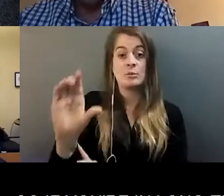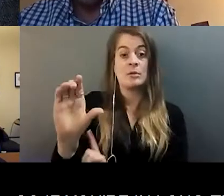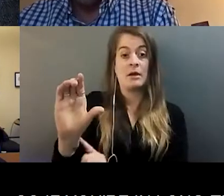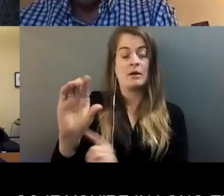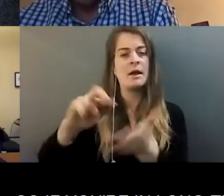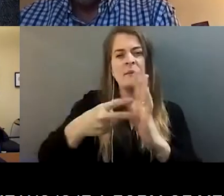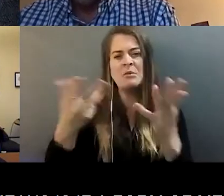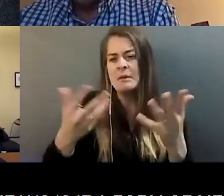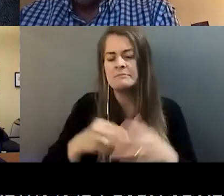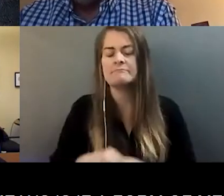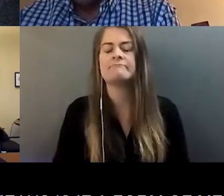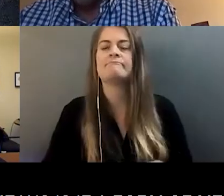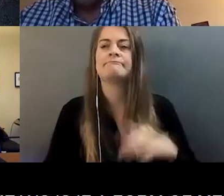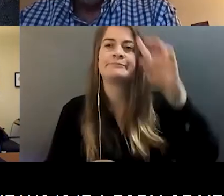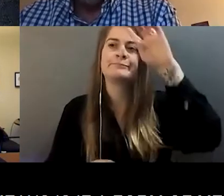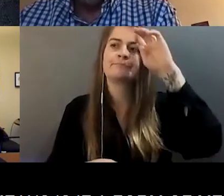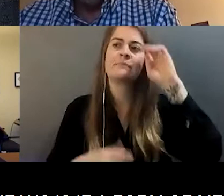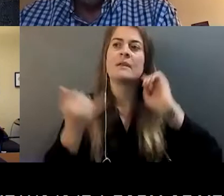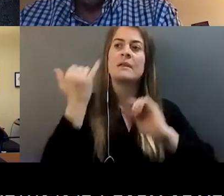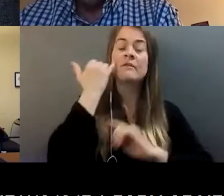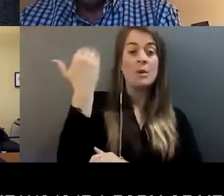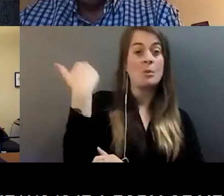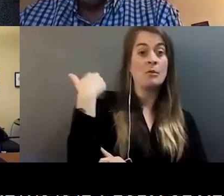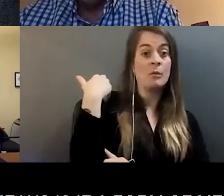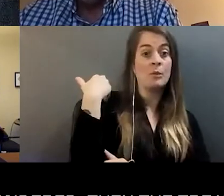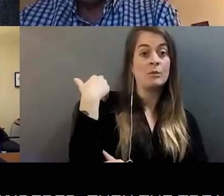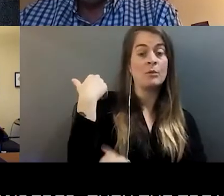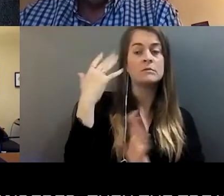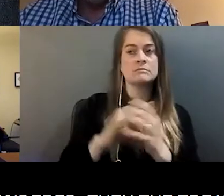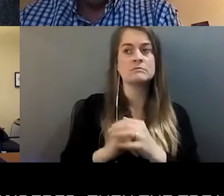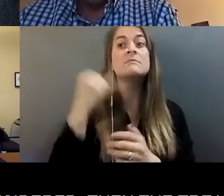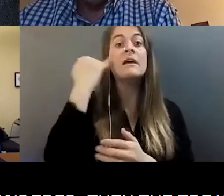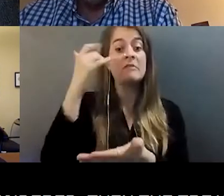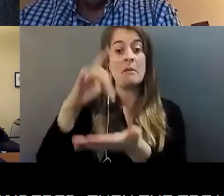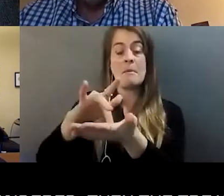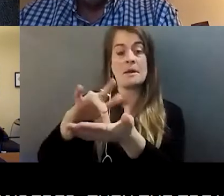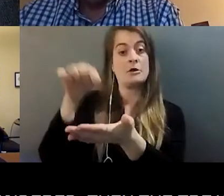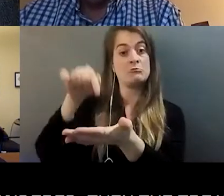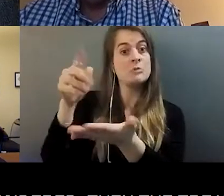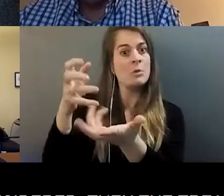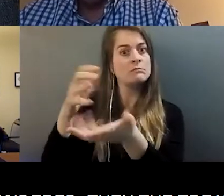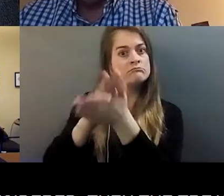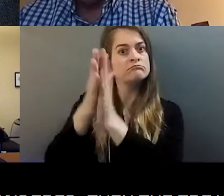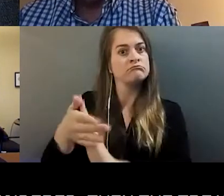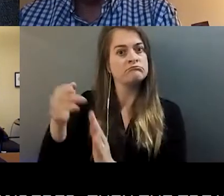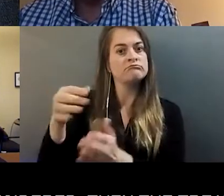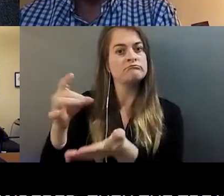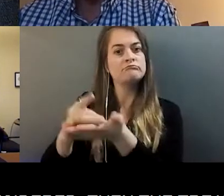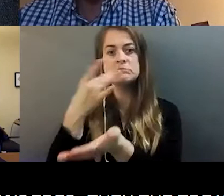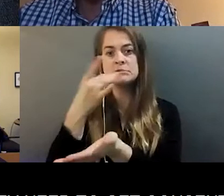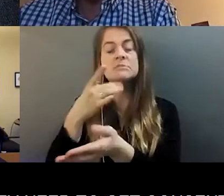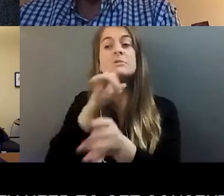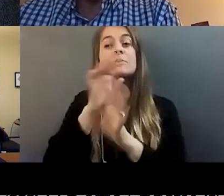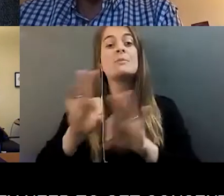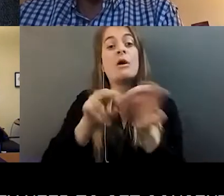means is if a form of medication is being considered, then the treating physician, the nurse, they need to get